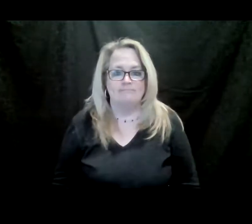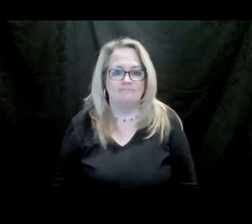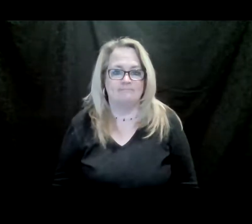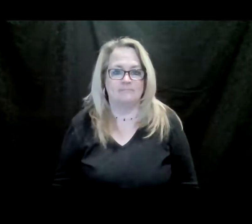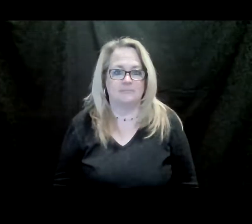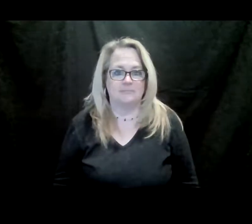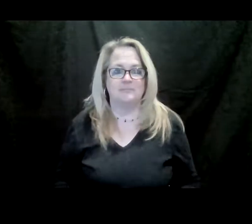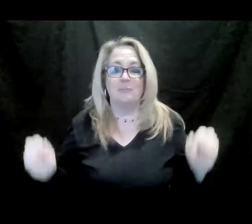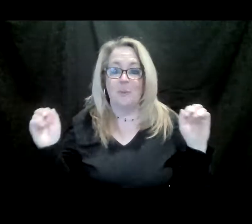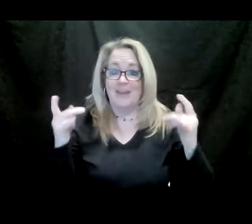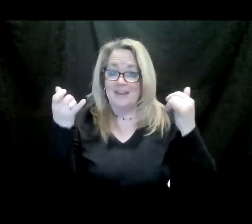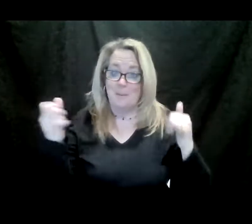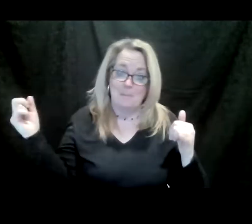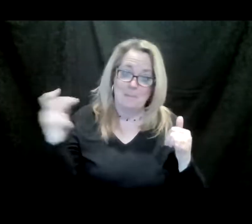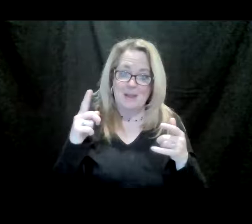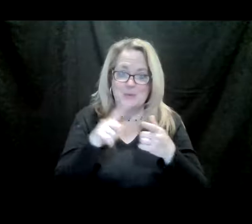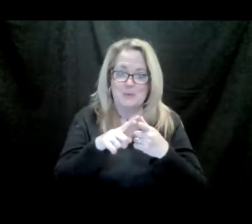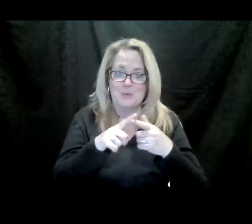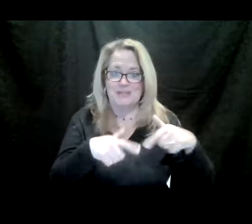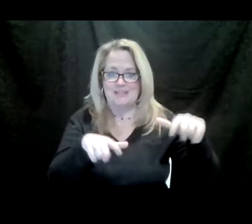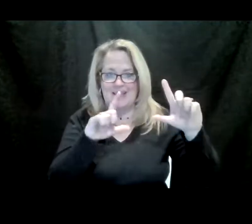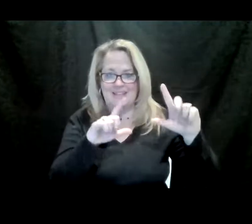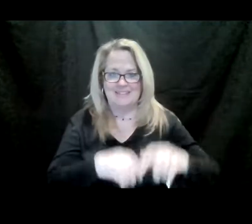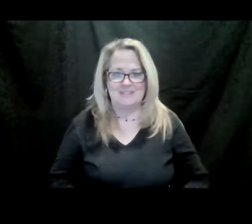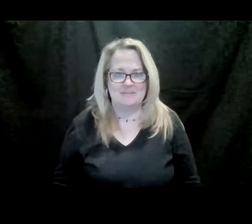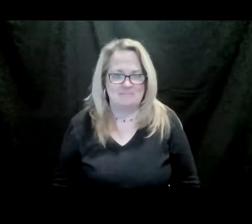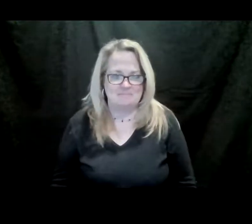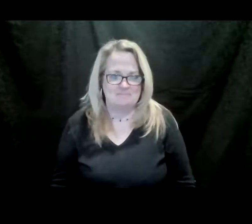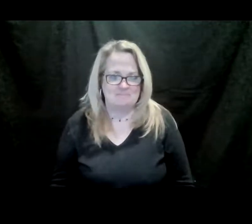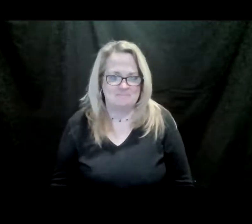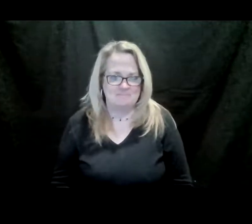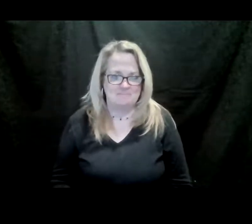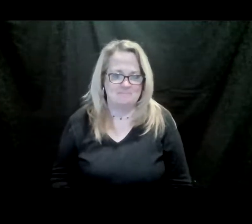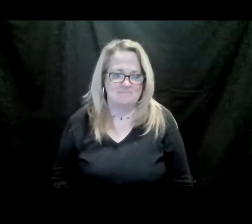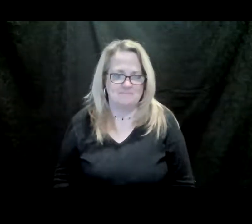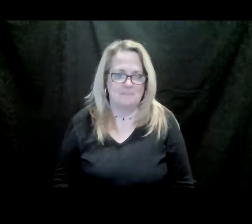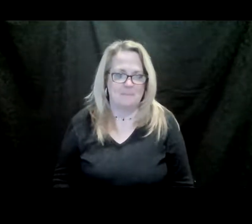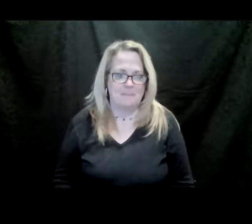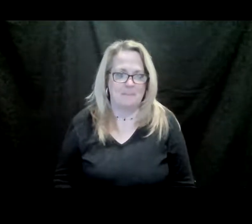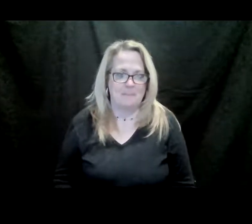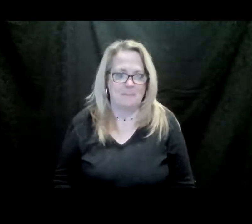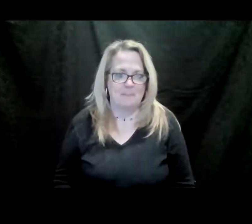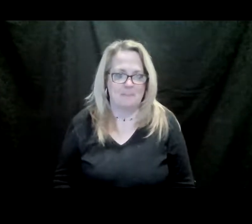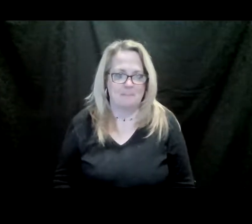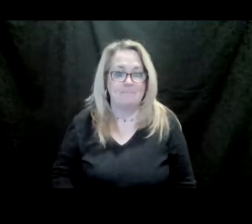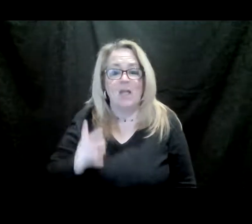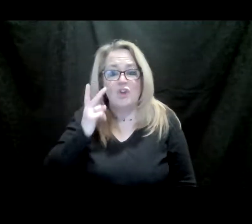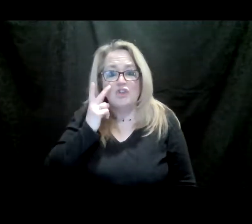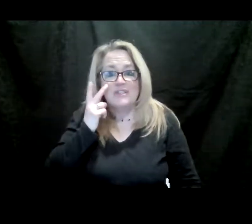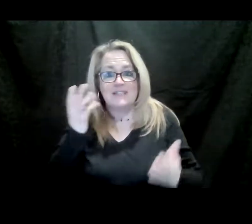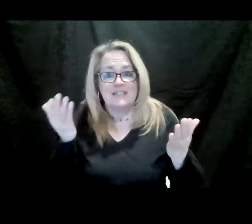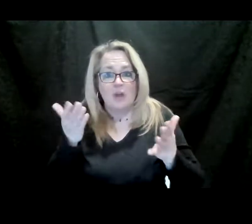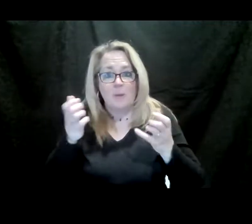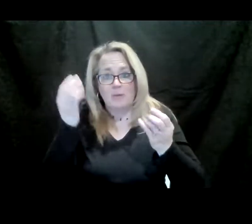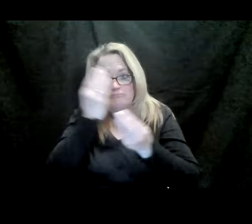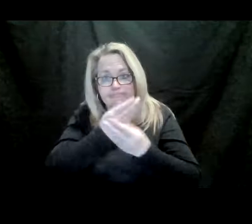Okay, back to our slides. Let's And this take is a look. Kristen. I just Yes. want to let